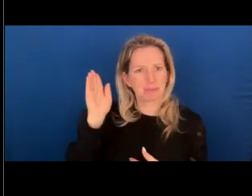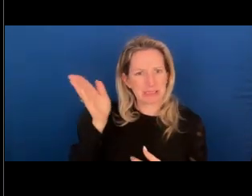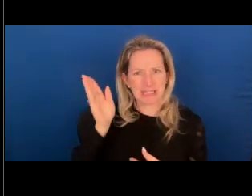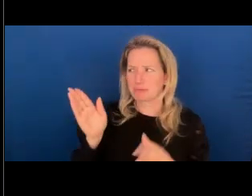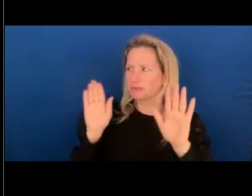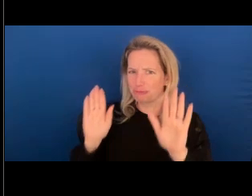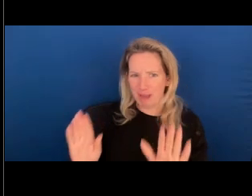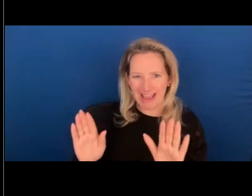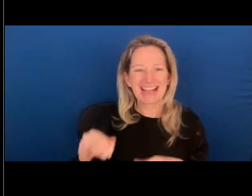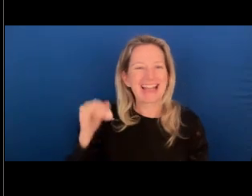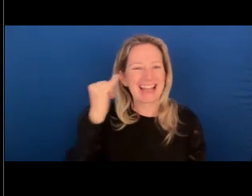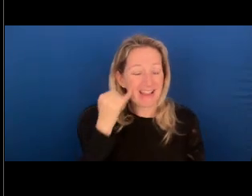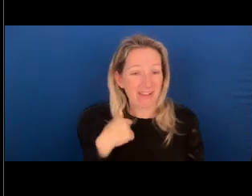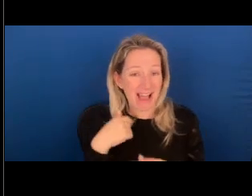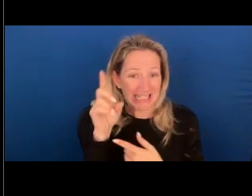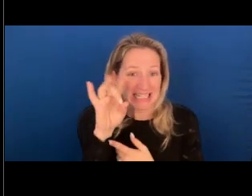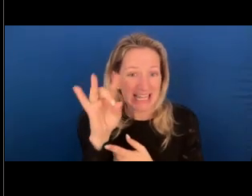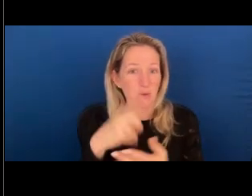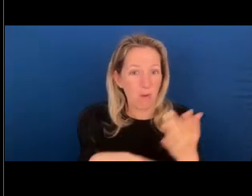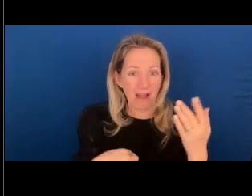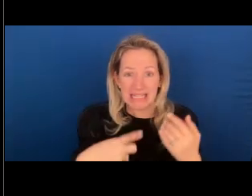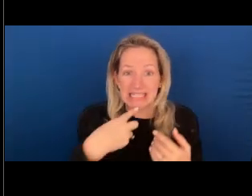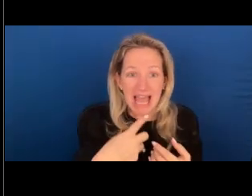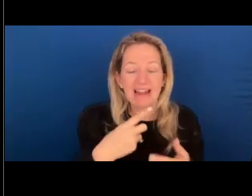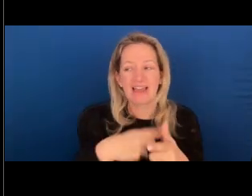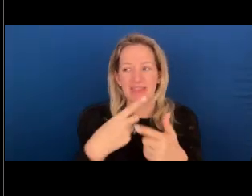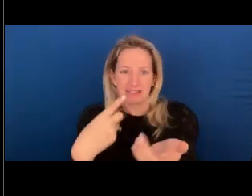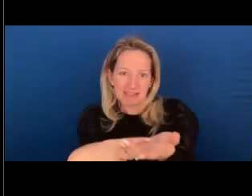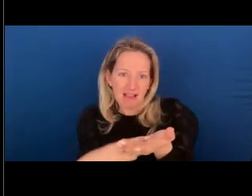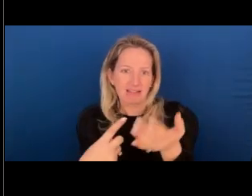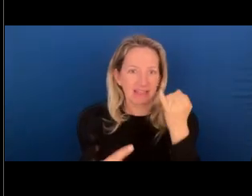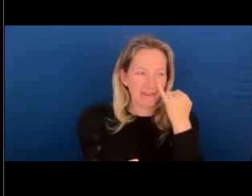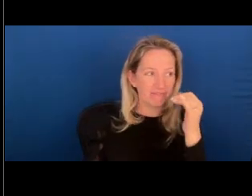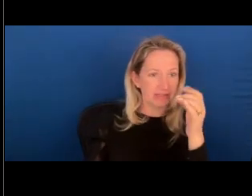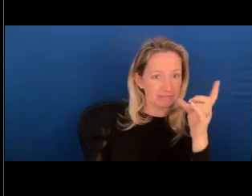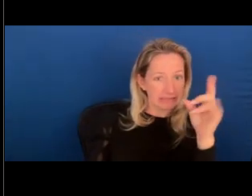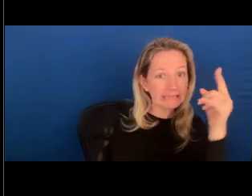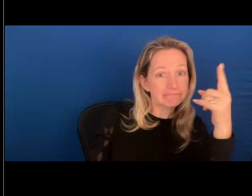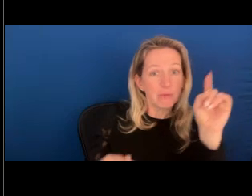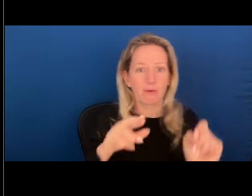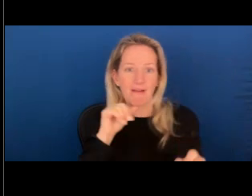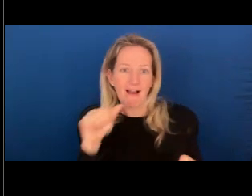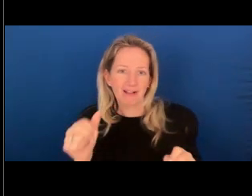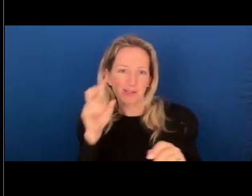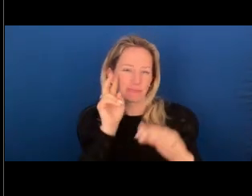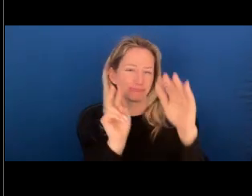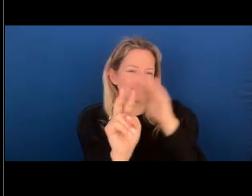actually did what I said I was going to do, and then we can talk about why I didn't or did afterwards. So it's a fun little thing to look forward to.